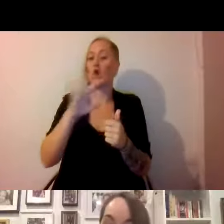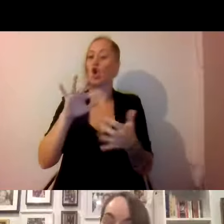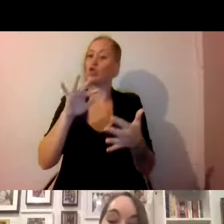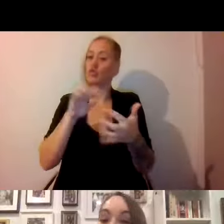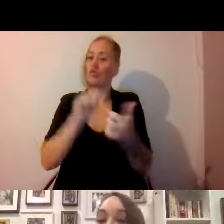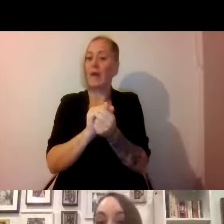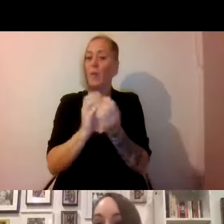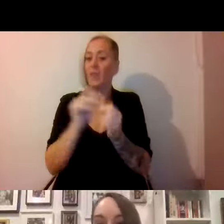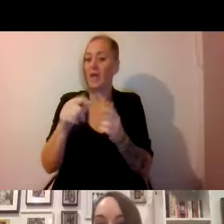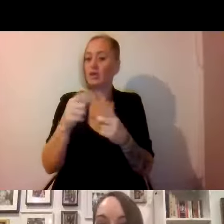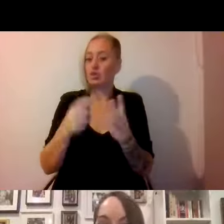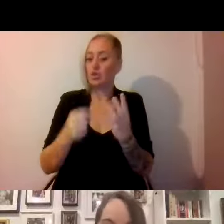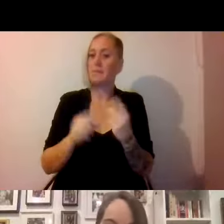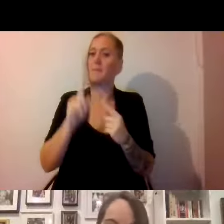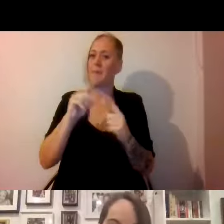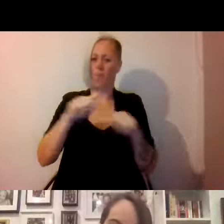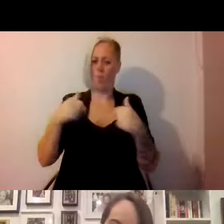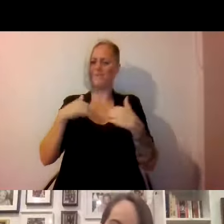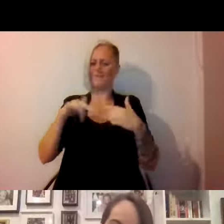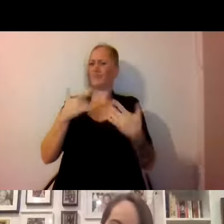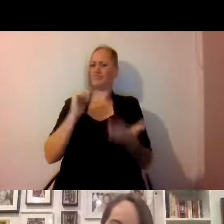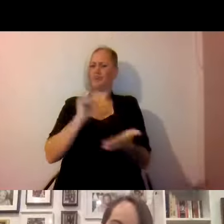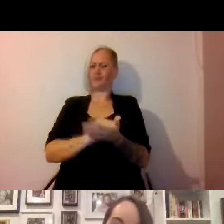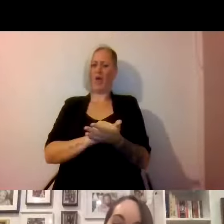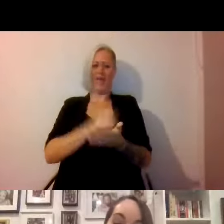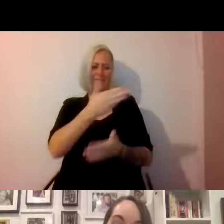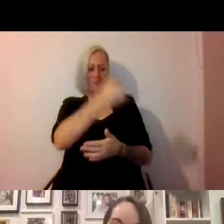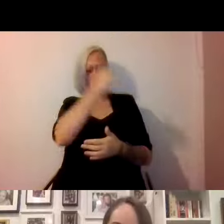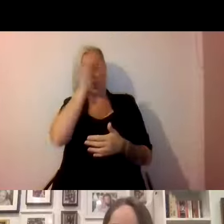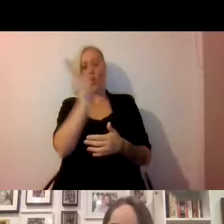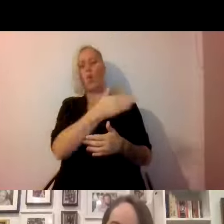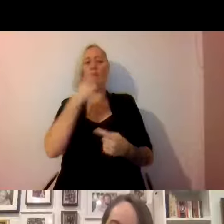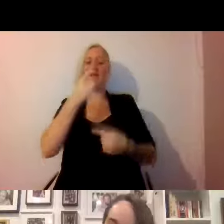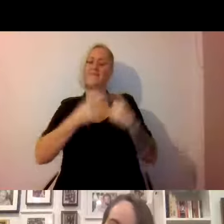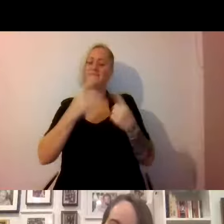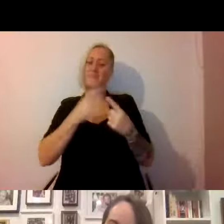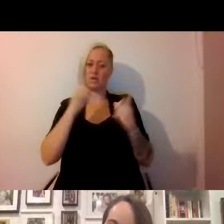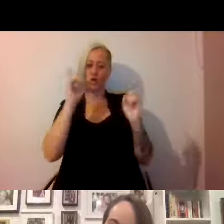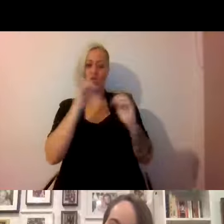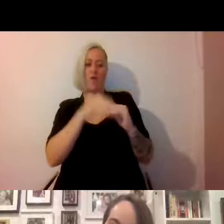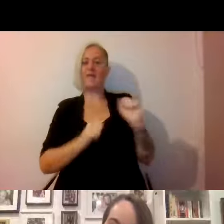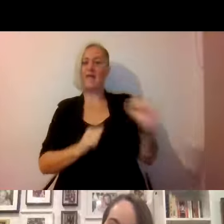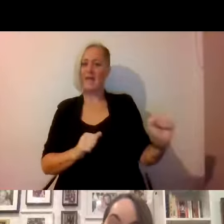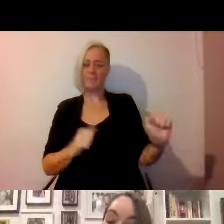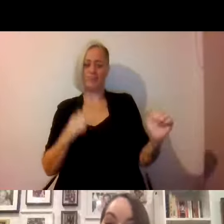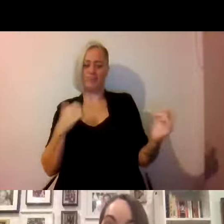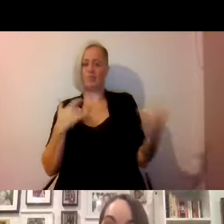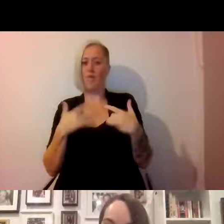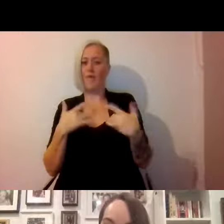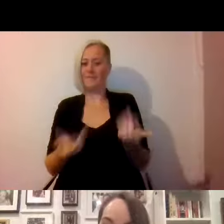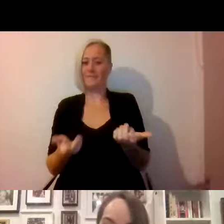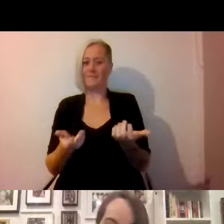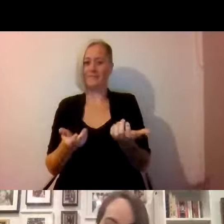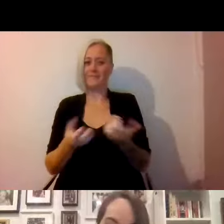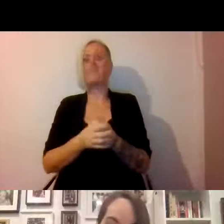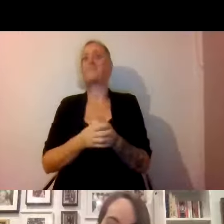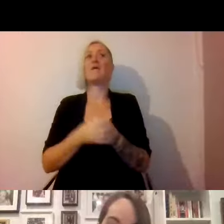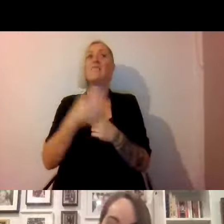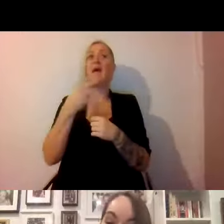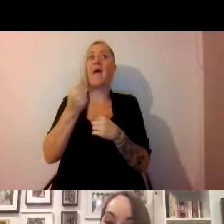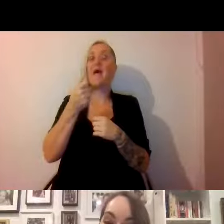to know all information that concerned him. There have been many other occasions where I've been kicked out or not allowed